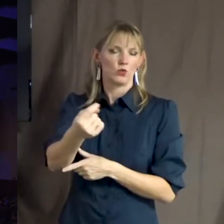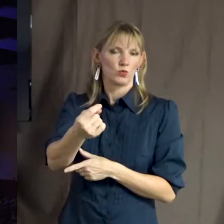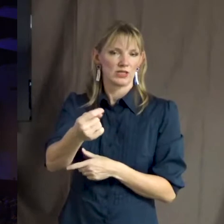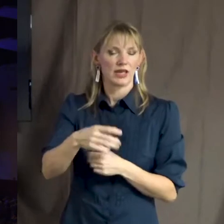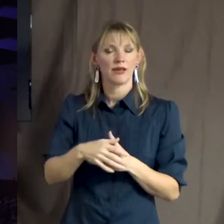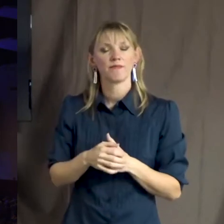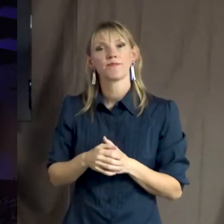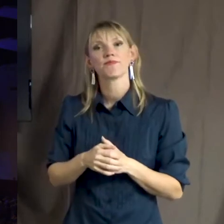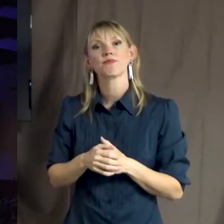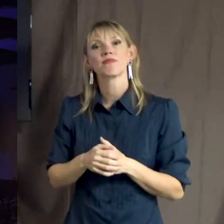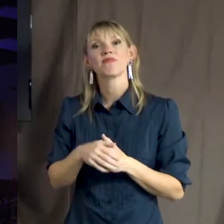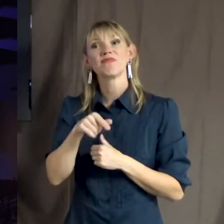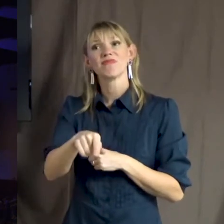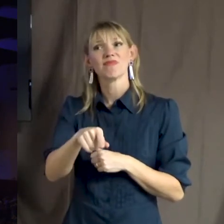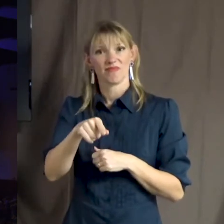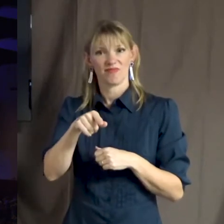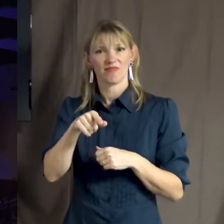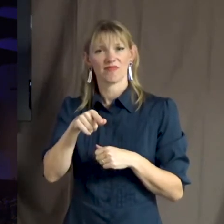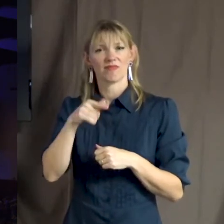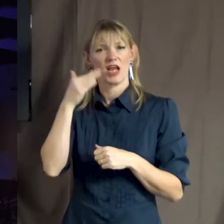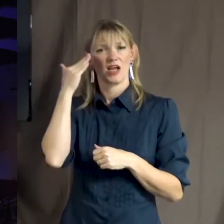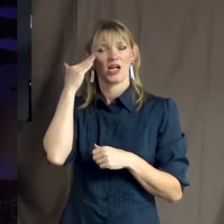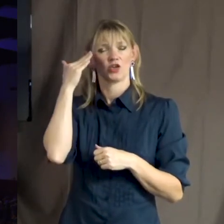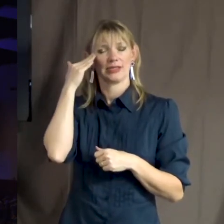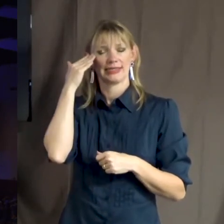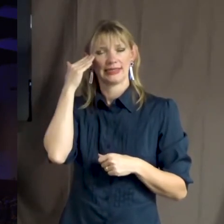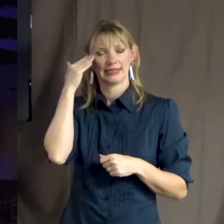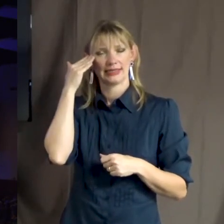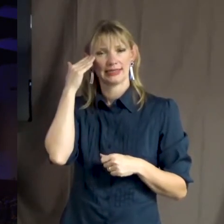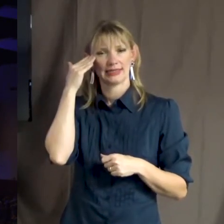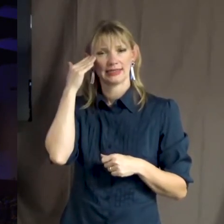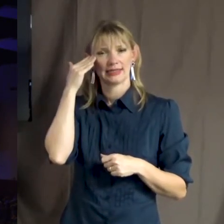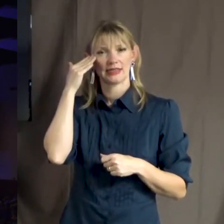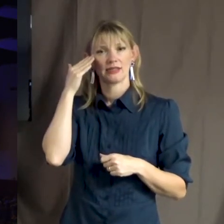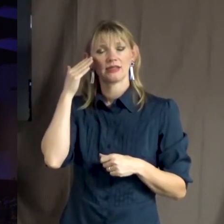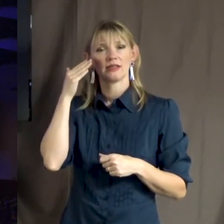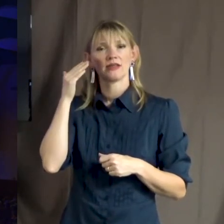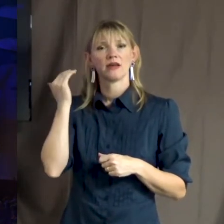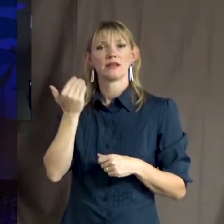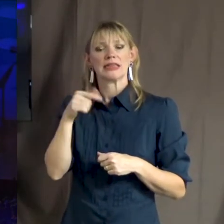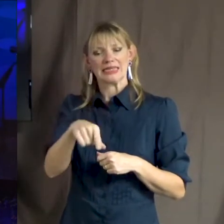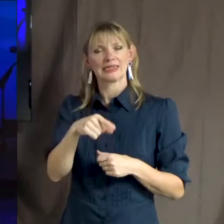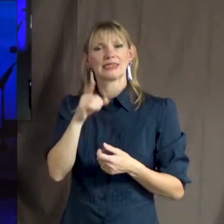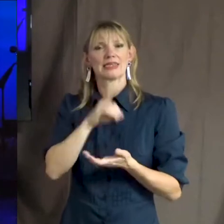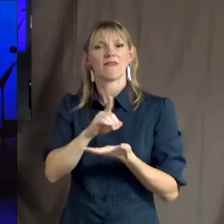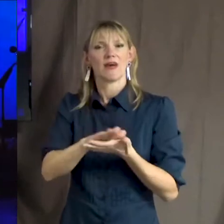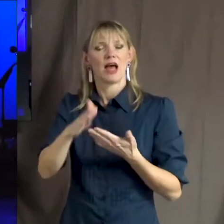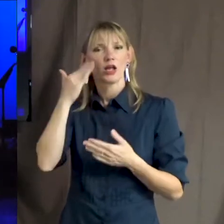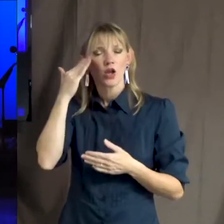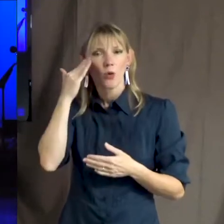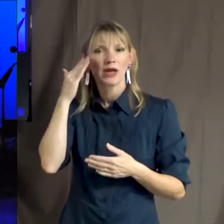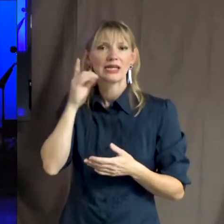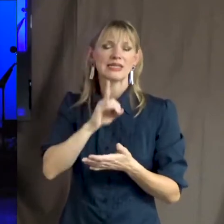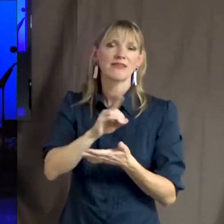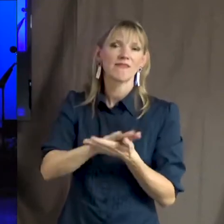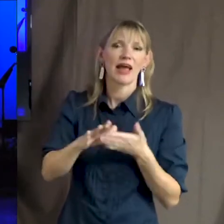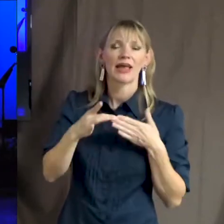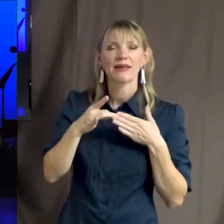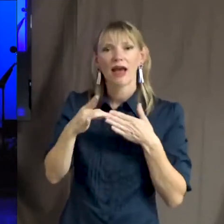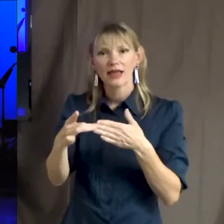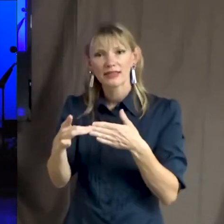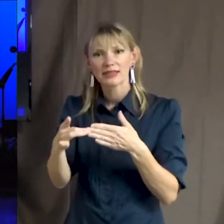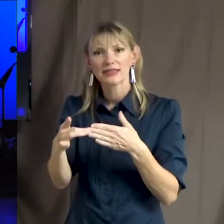And just in this sanctuary of consciousness, in this divine knowing, in this divine